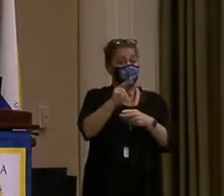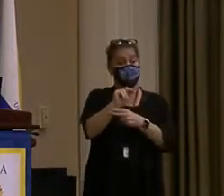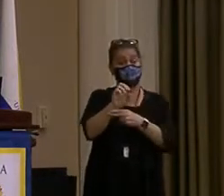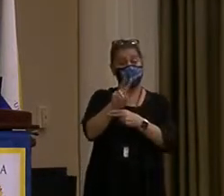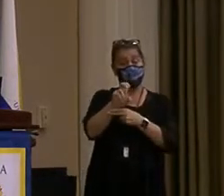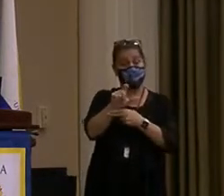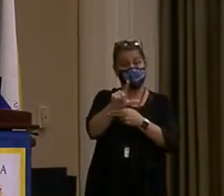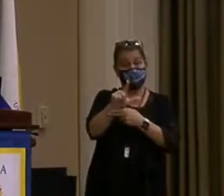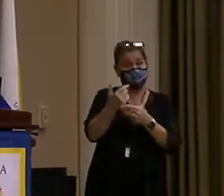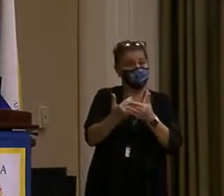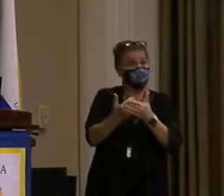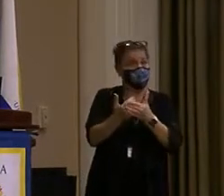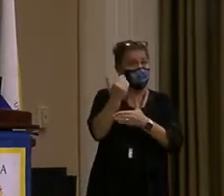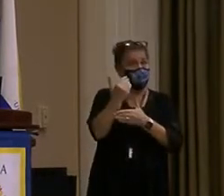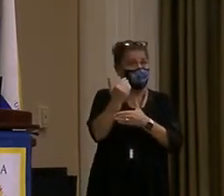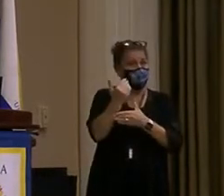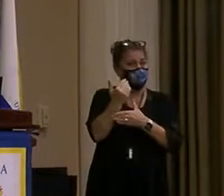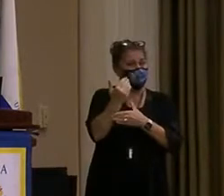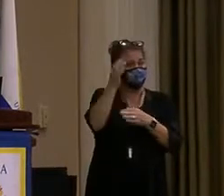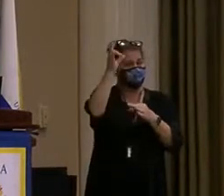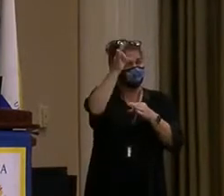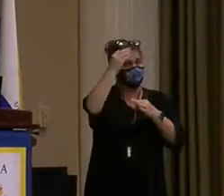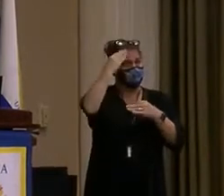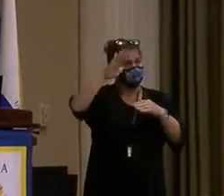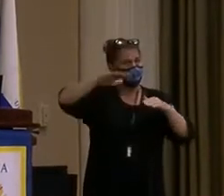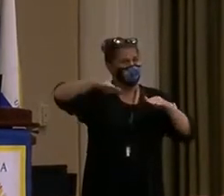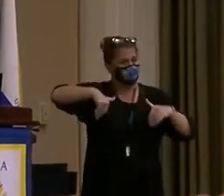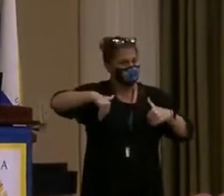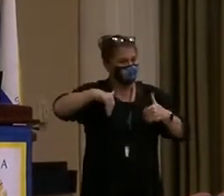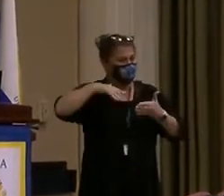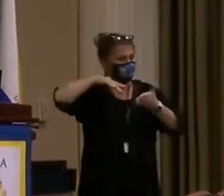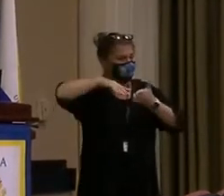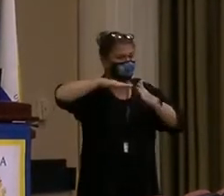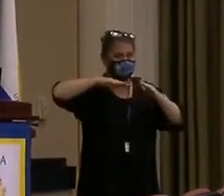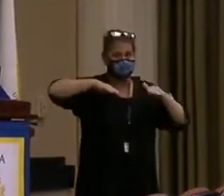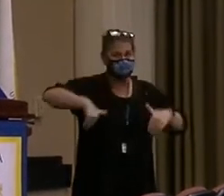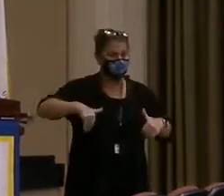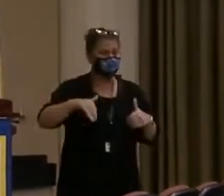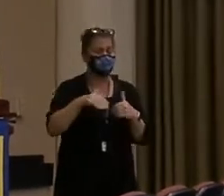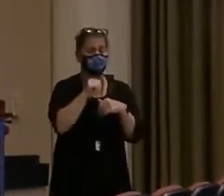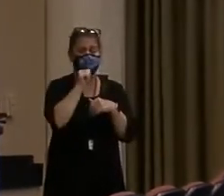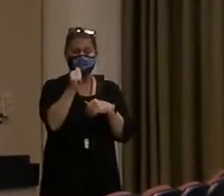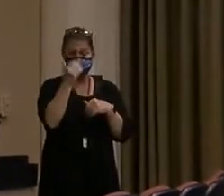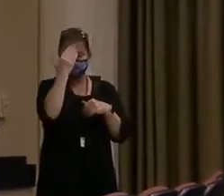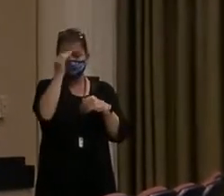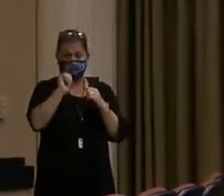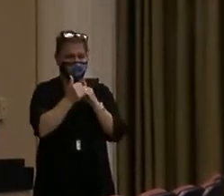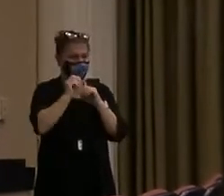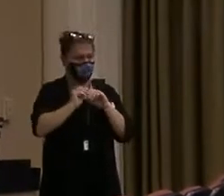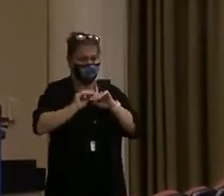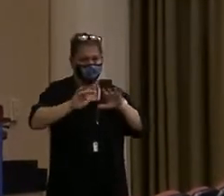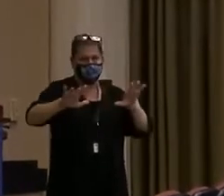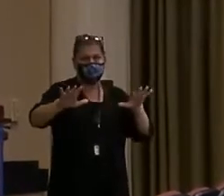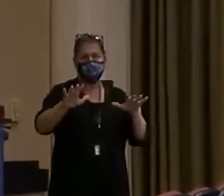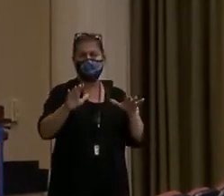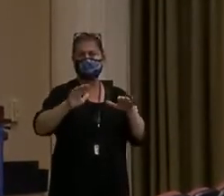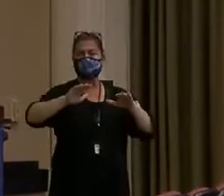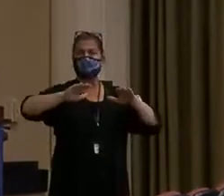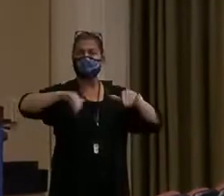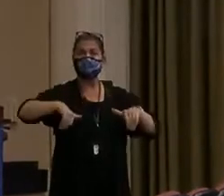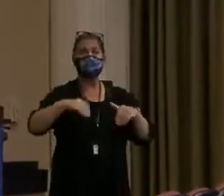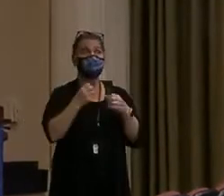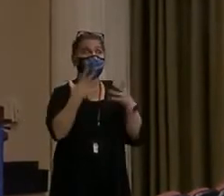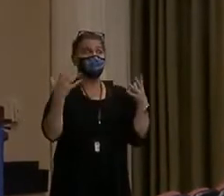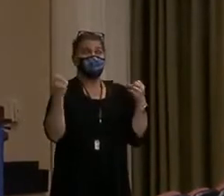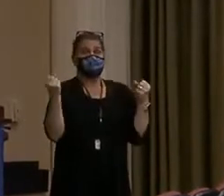coronavirus. We didn't know an awful lot about it. We didn't even really have a good sense as to how it was spread. And there was a tremendous